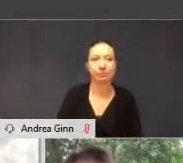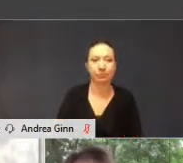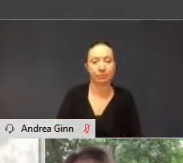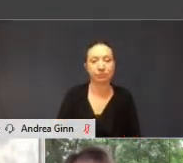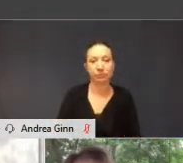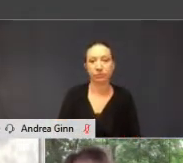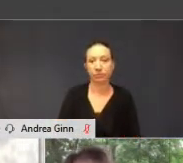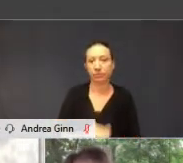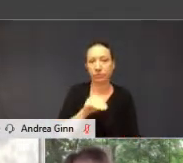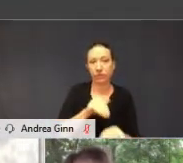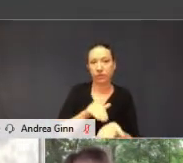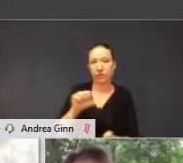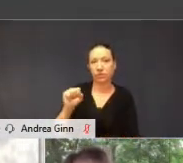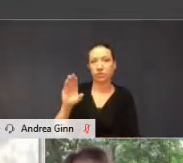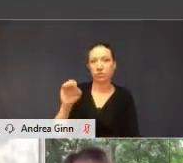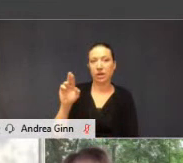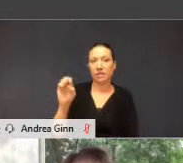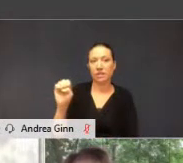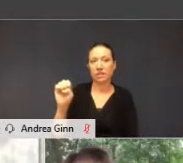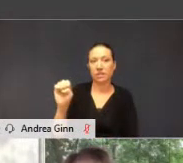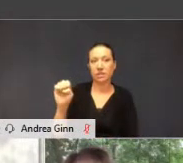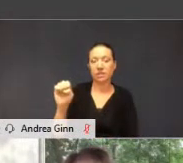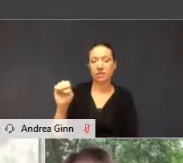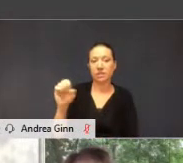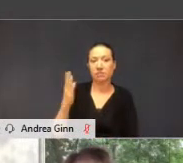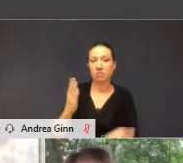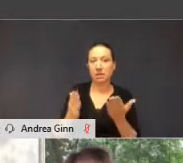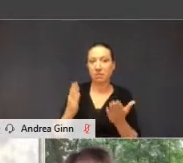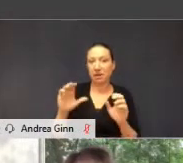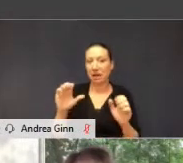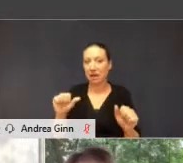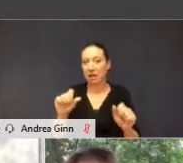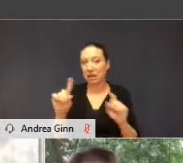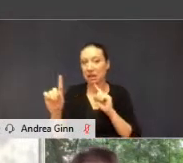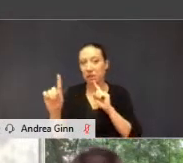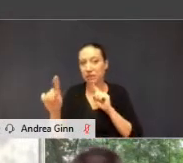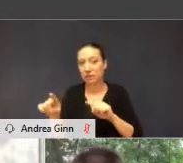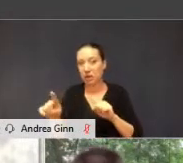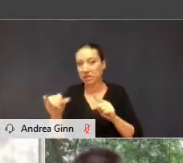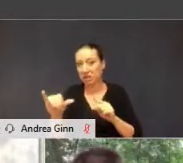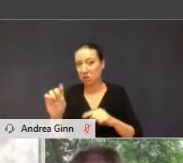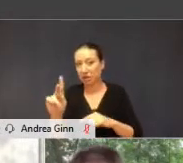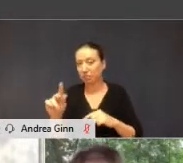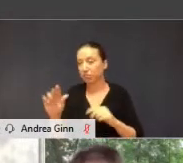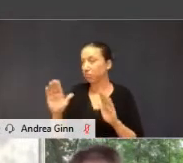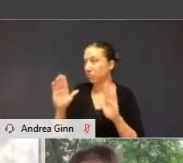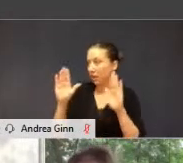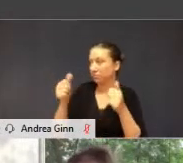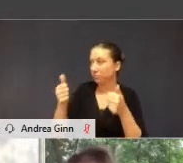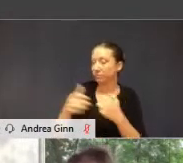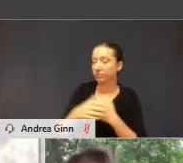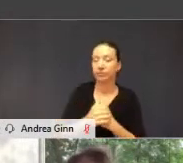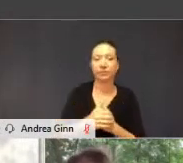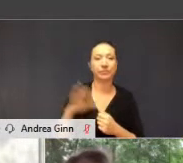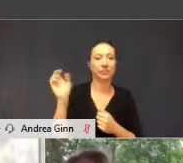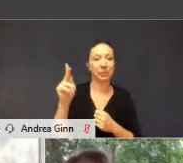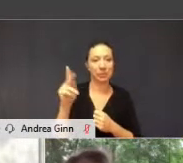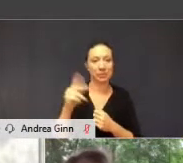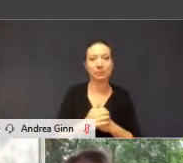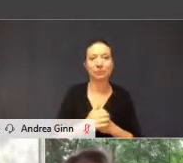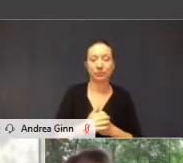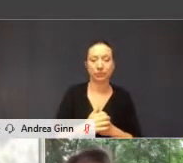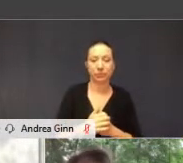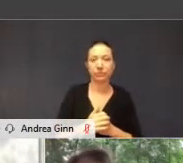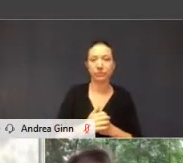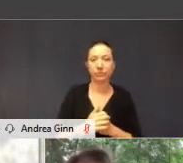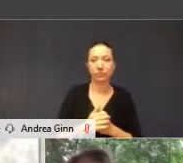So, Mr. Chair, if I may turn that into a question and give you an answer, would that be okay? That would be great. Okay. So this